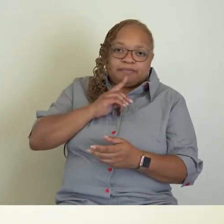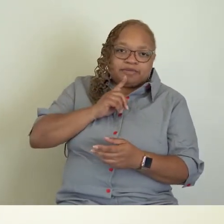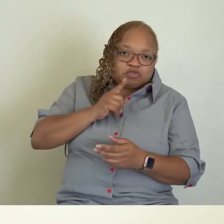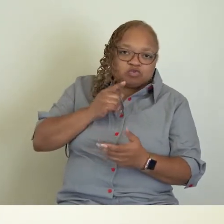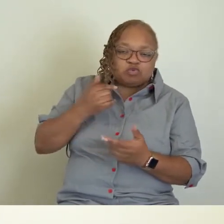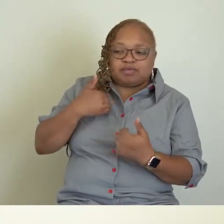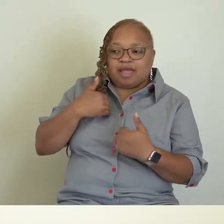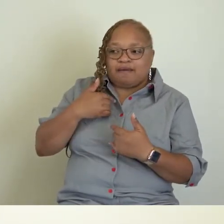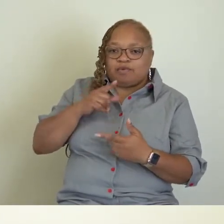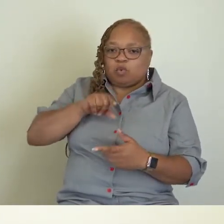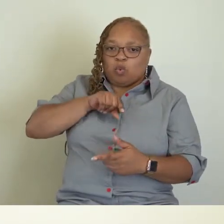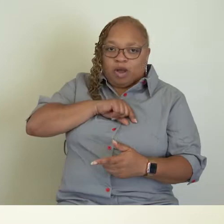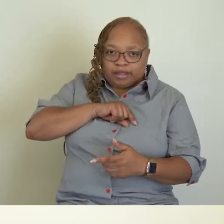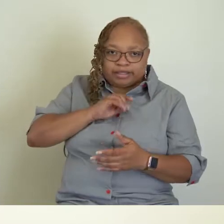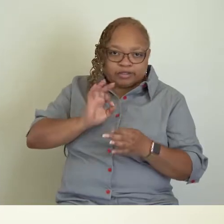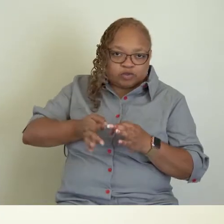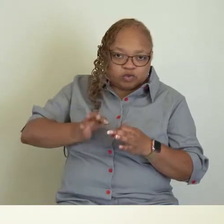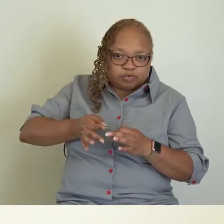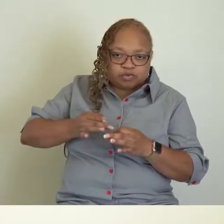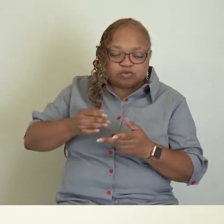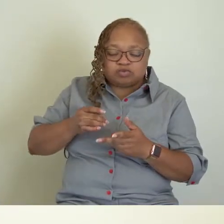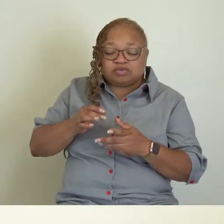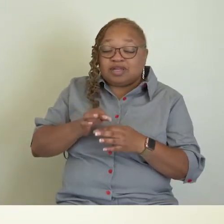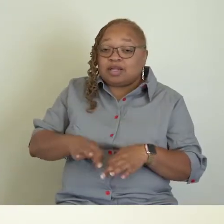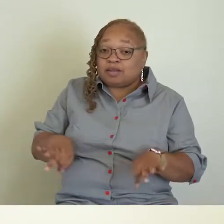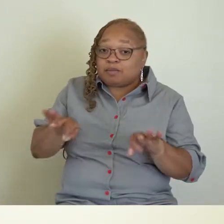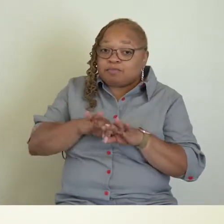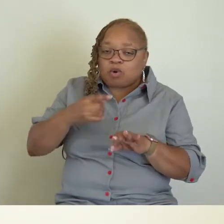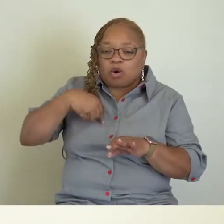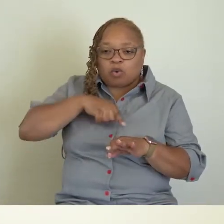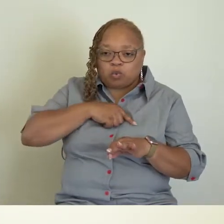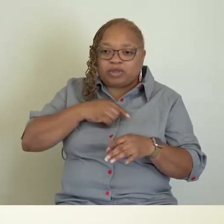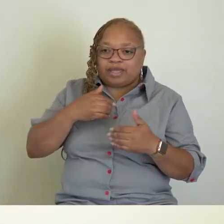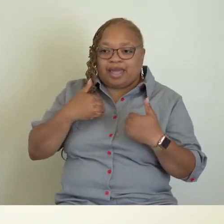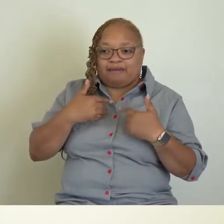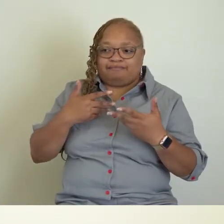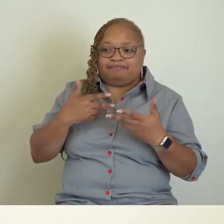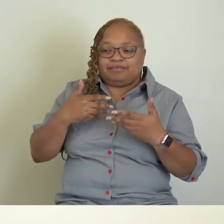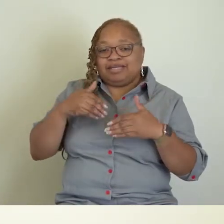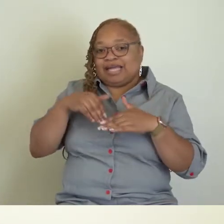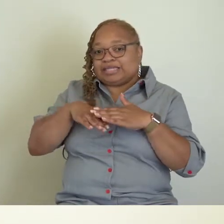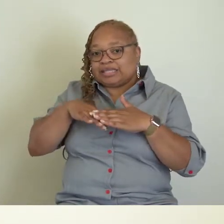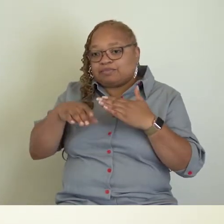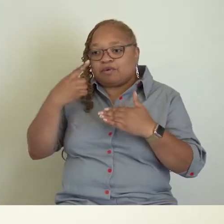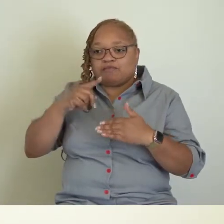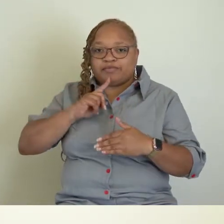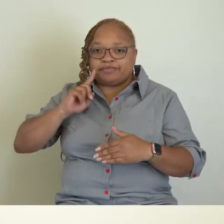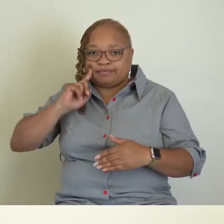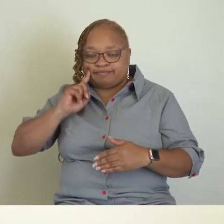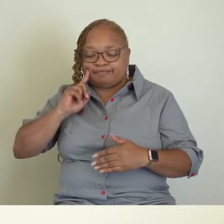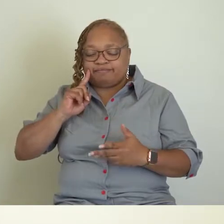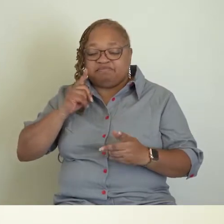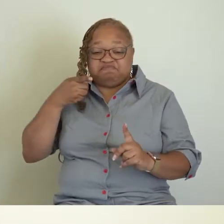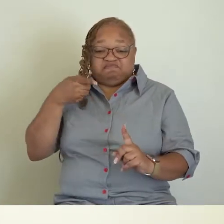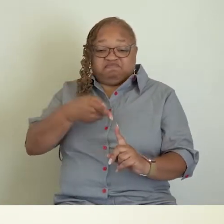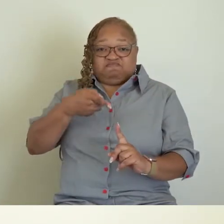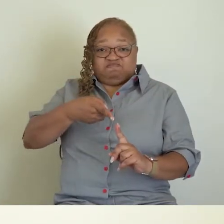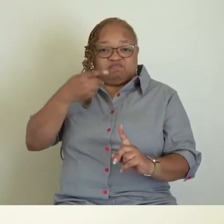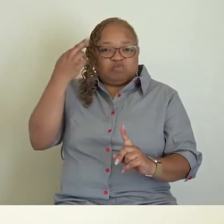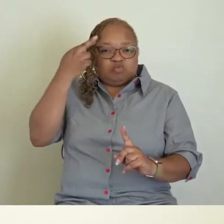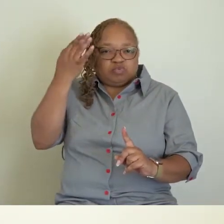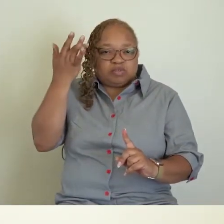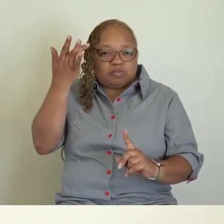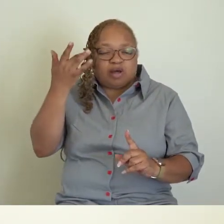but most importantly, we are pro accessibility. The main point for Blessed Hands